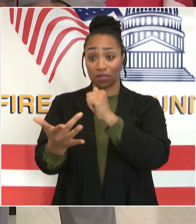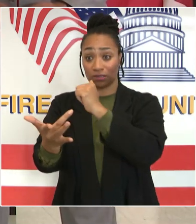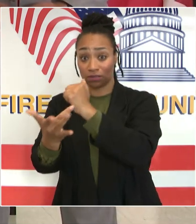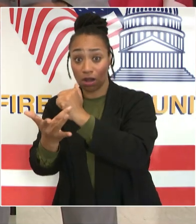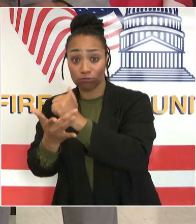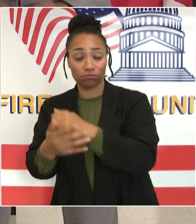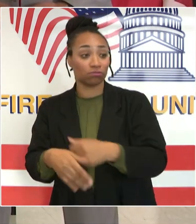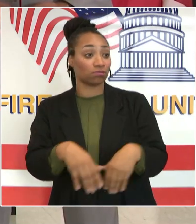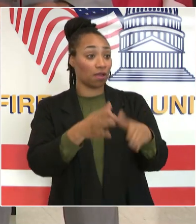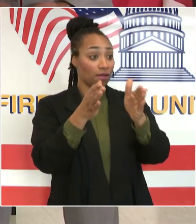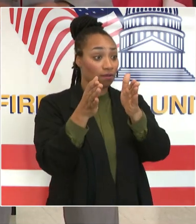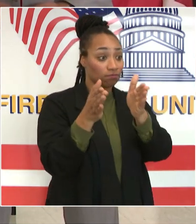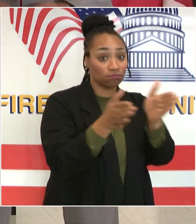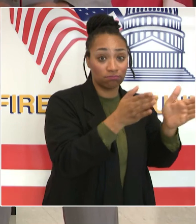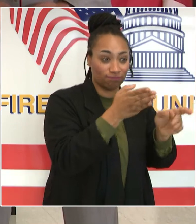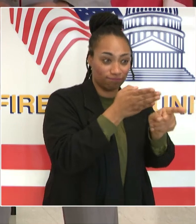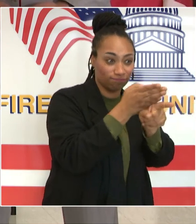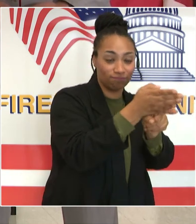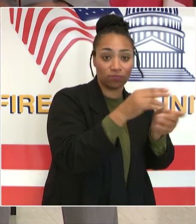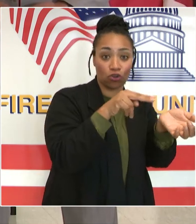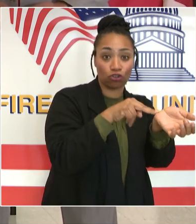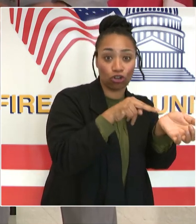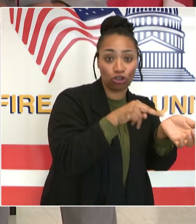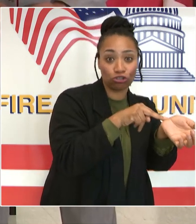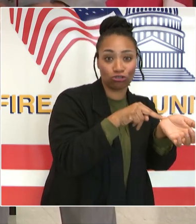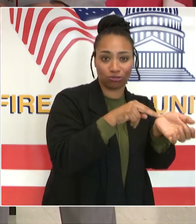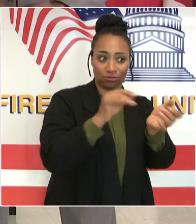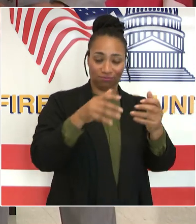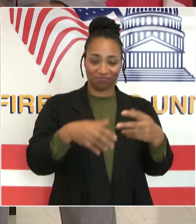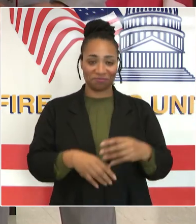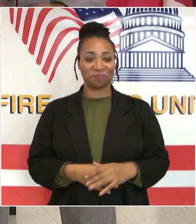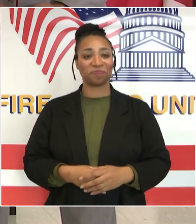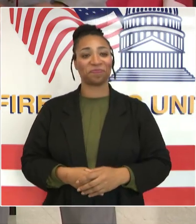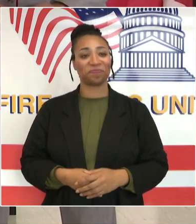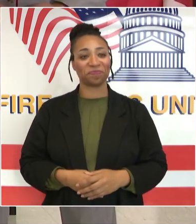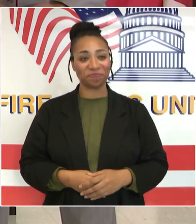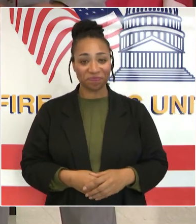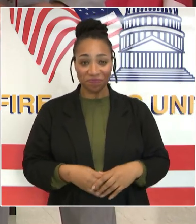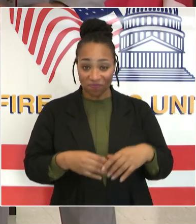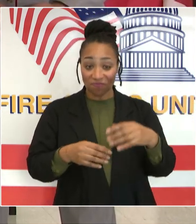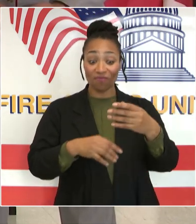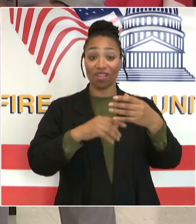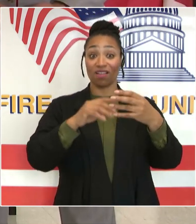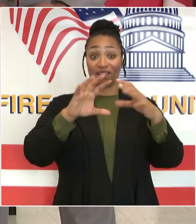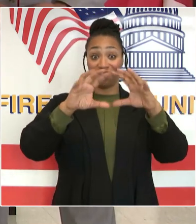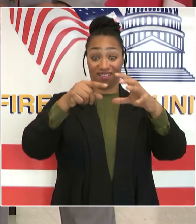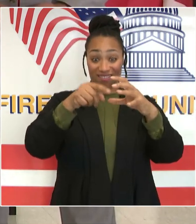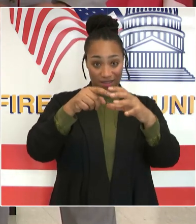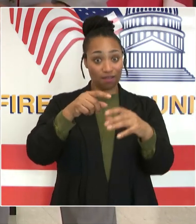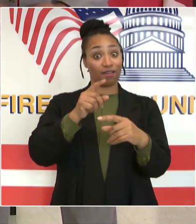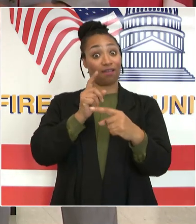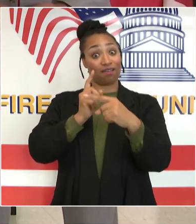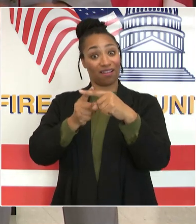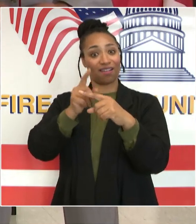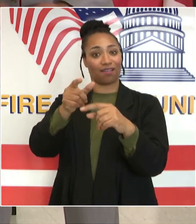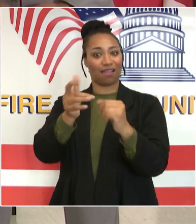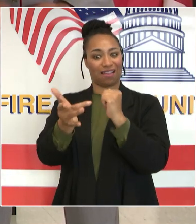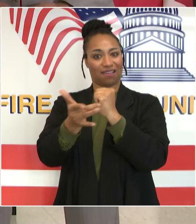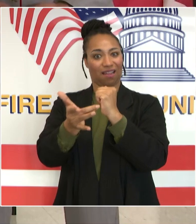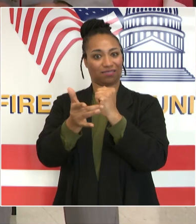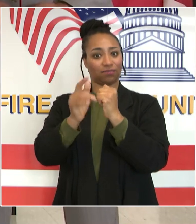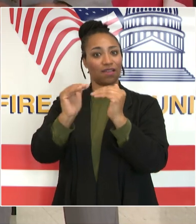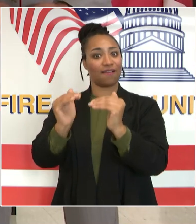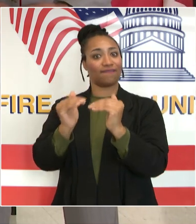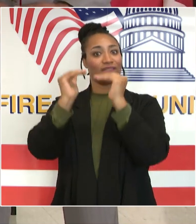a second Advanced Technical Center next year with Whitman Walker. And we have the Academy of